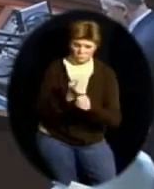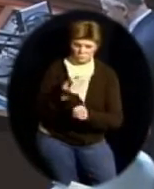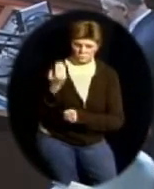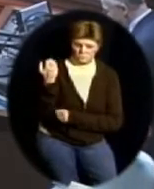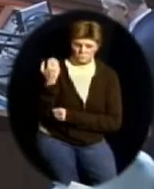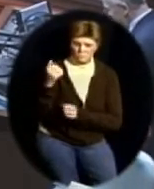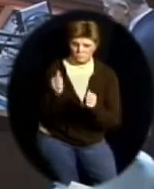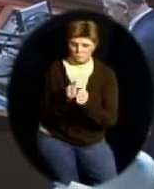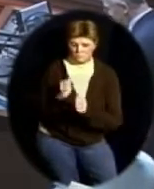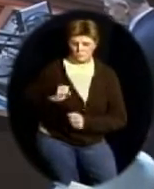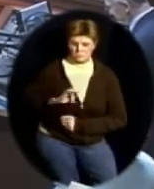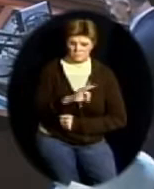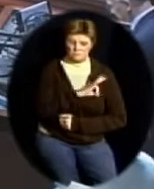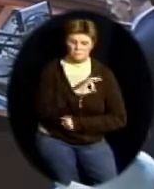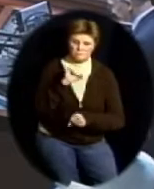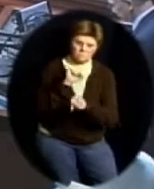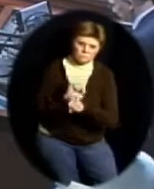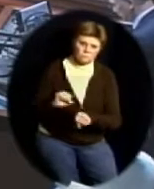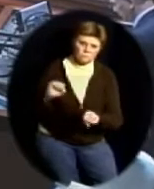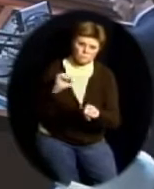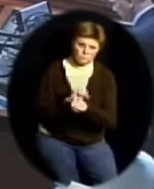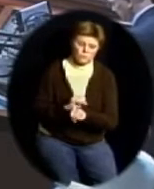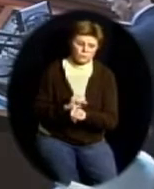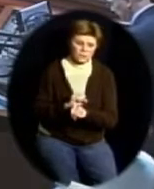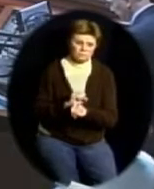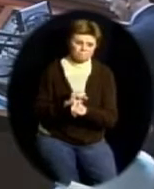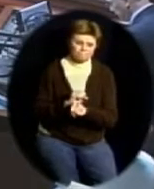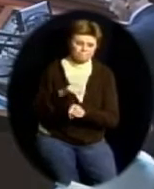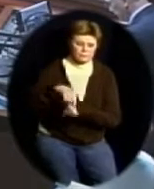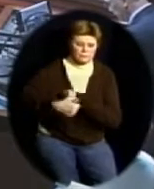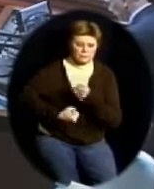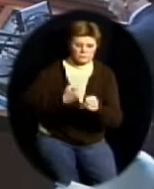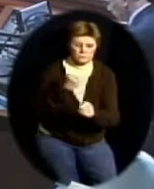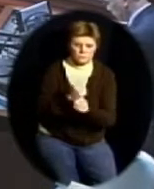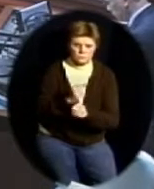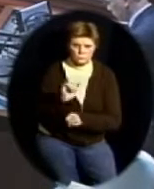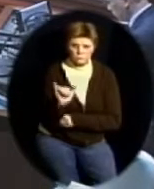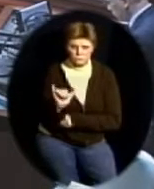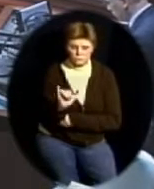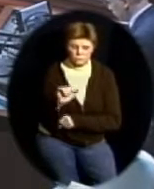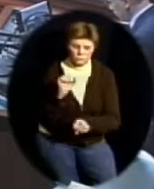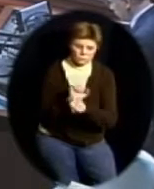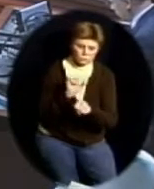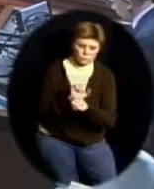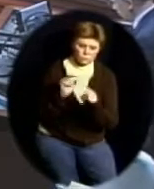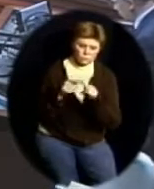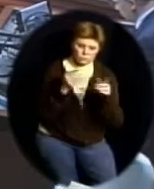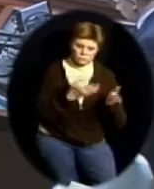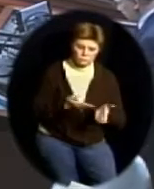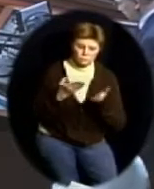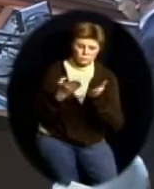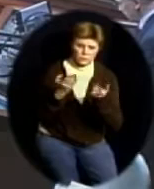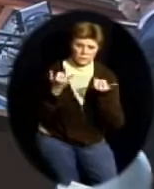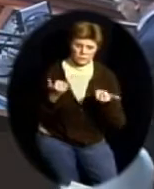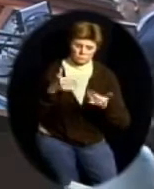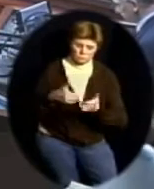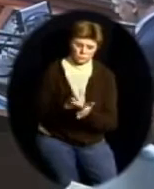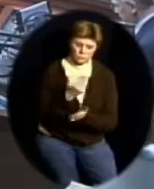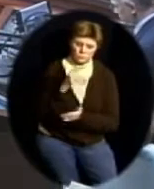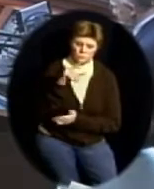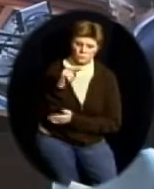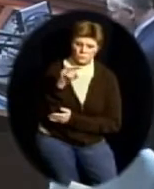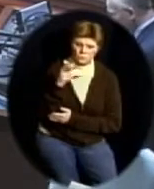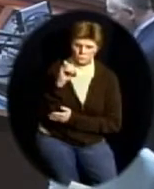Staff has been working particularly intensively this year to bring forth this particular tool